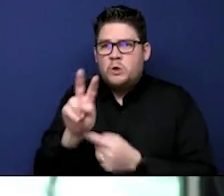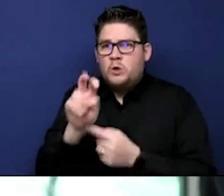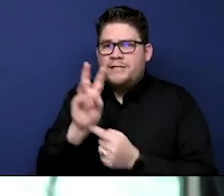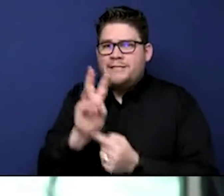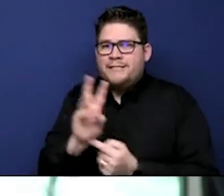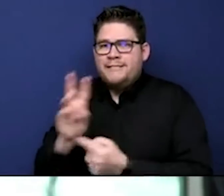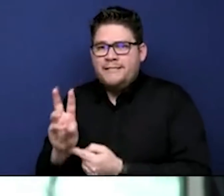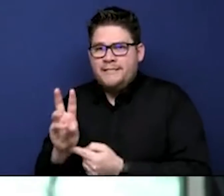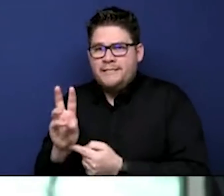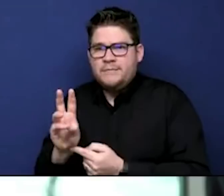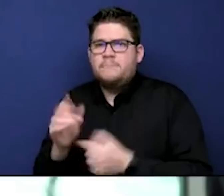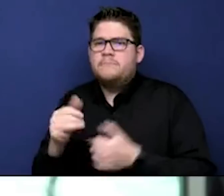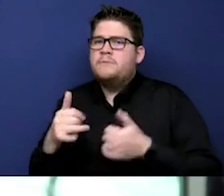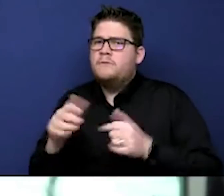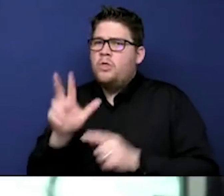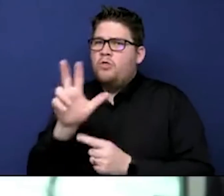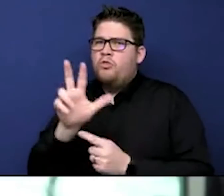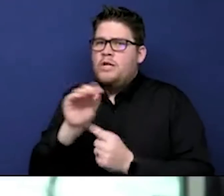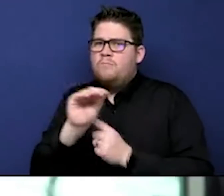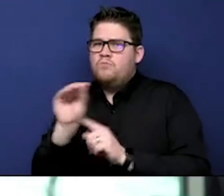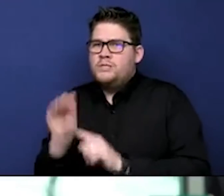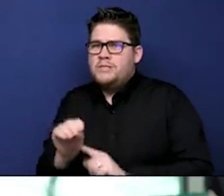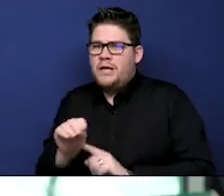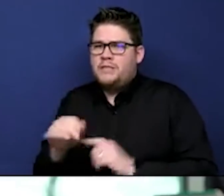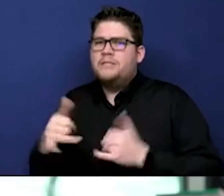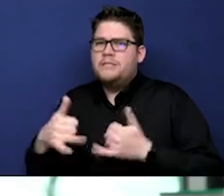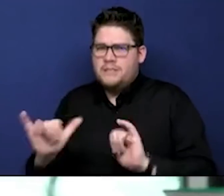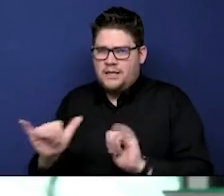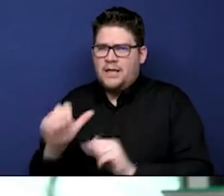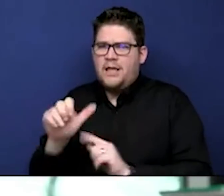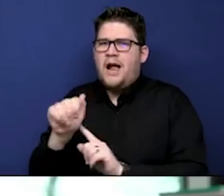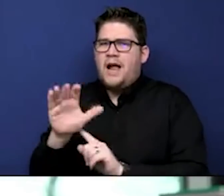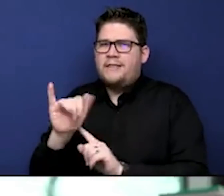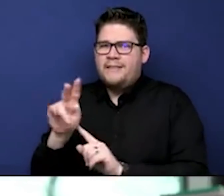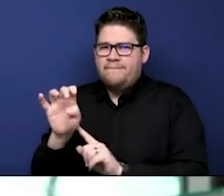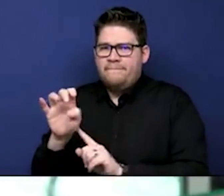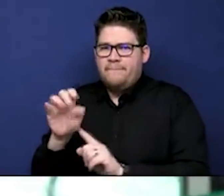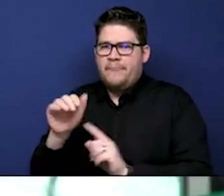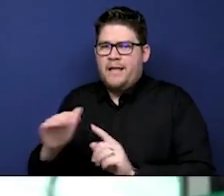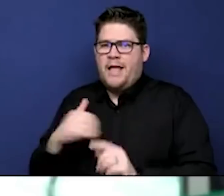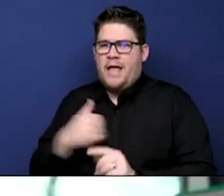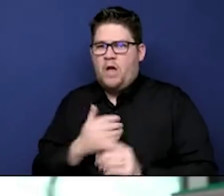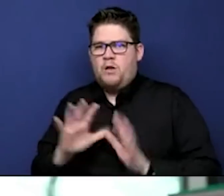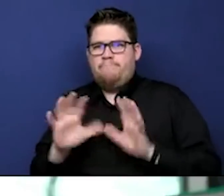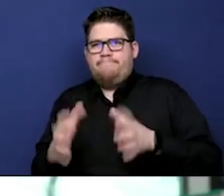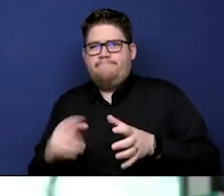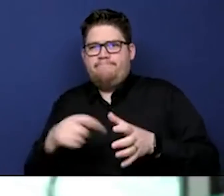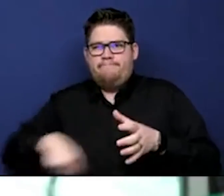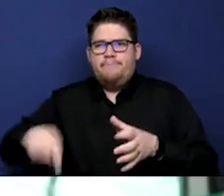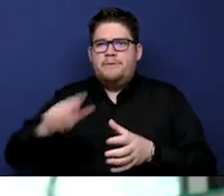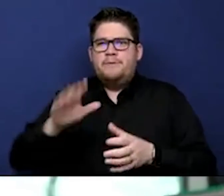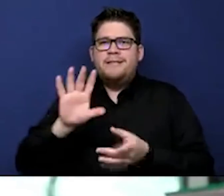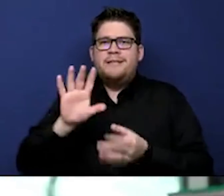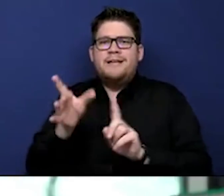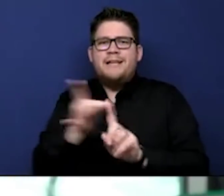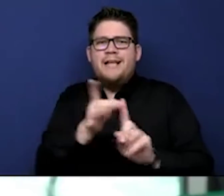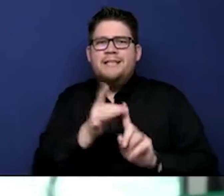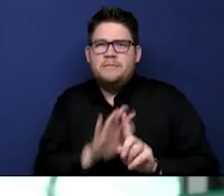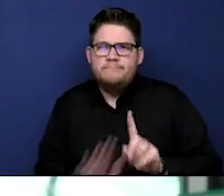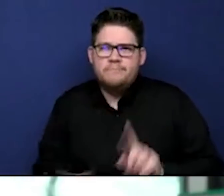active cases right now. So that tells you a couple of things. One, that there's a time delay before